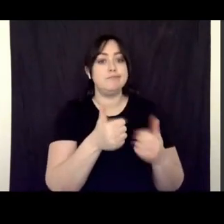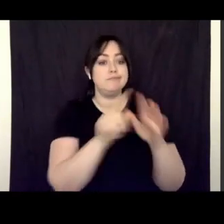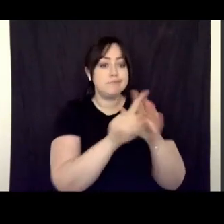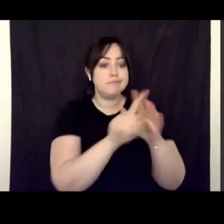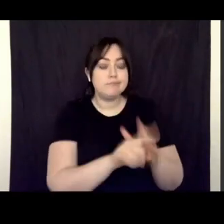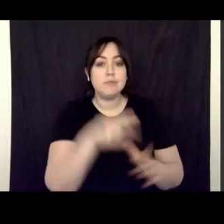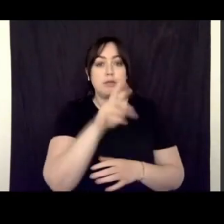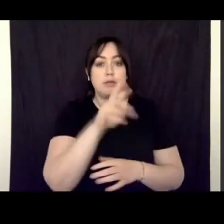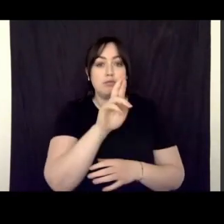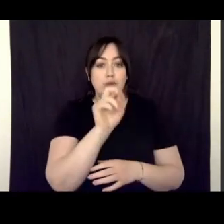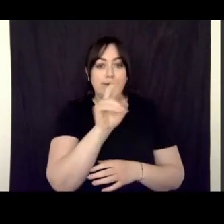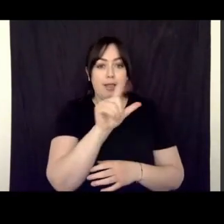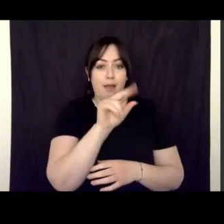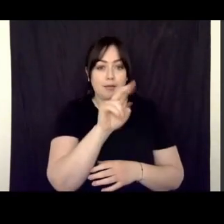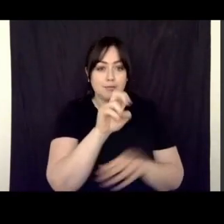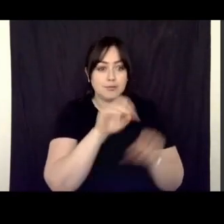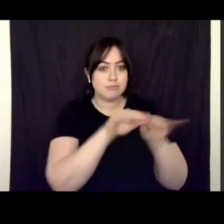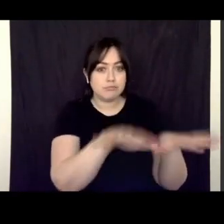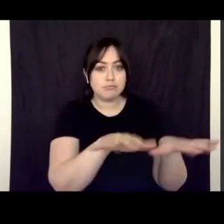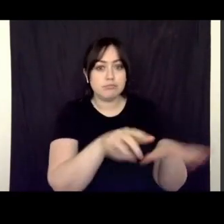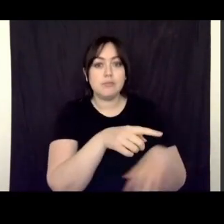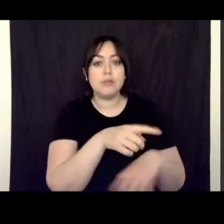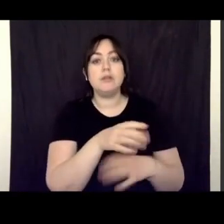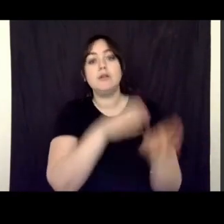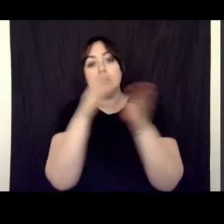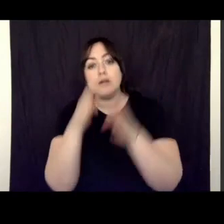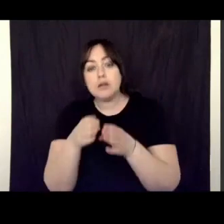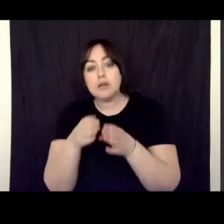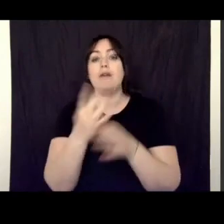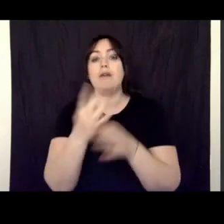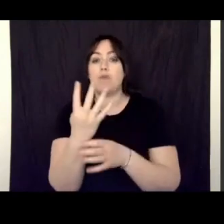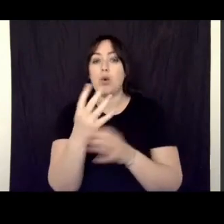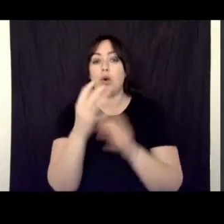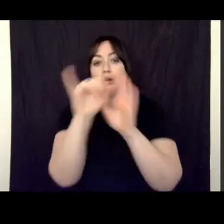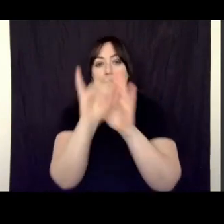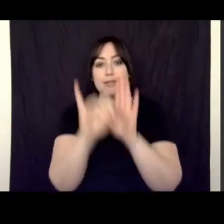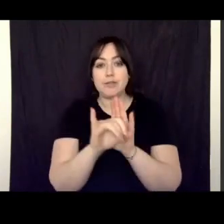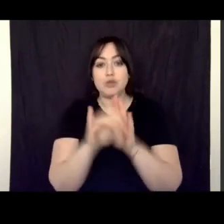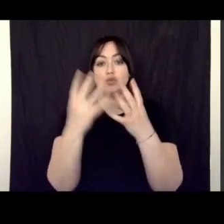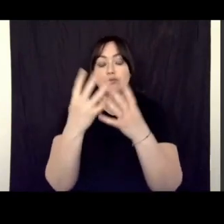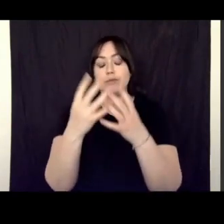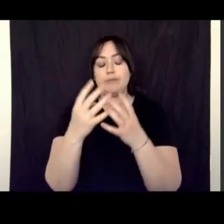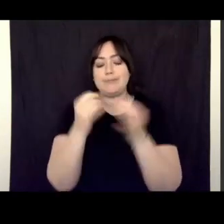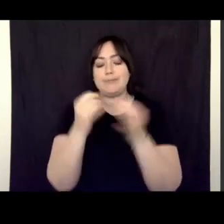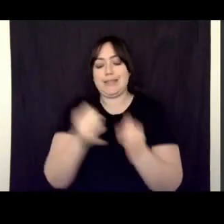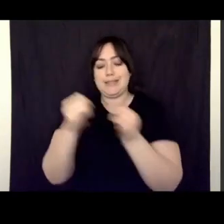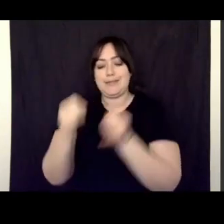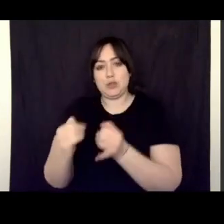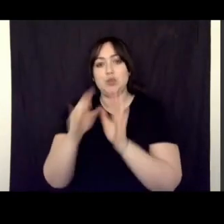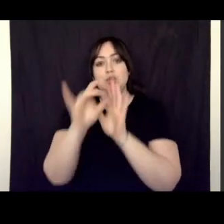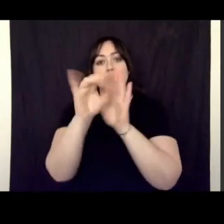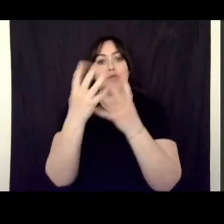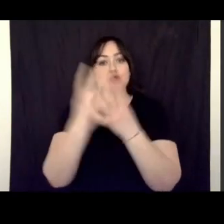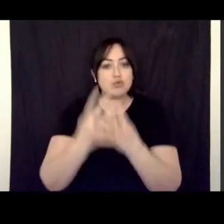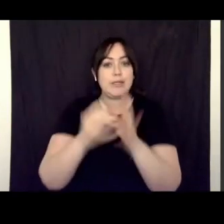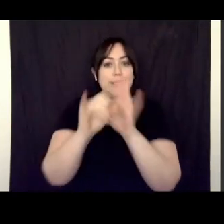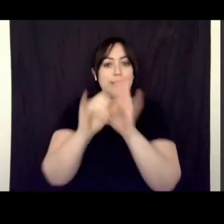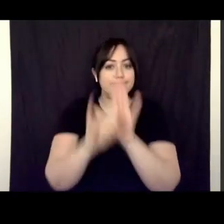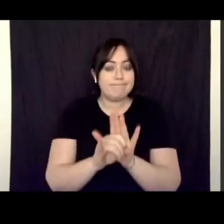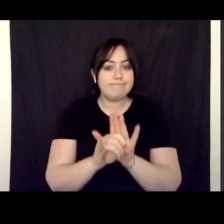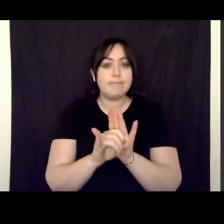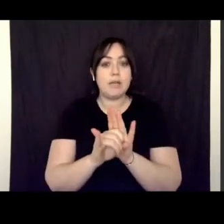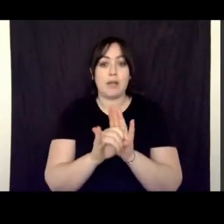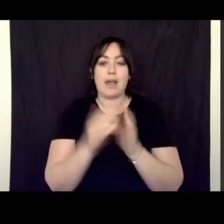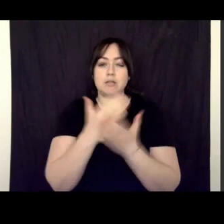4 who were doing individual screening identification, and there was overlap there. There were 3 who had both